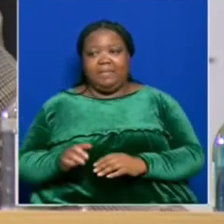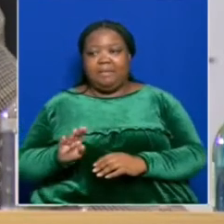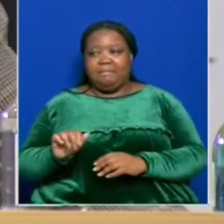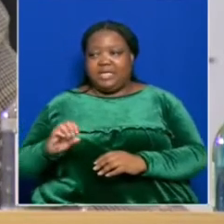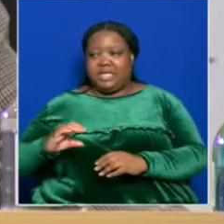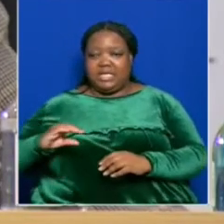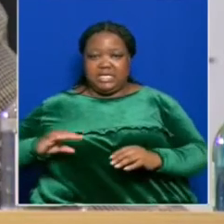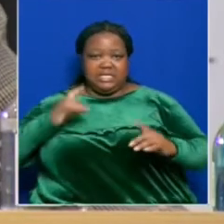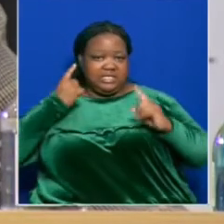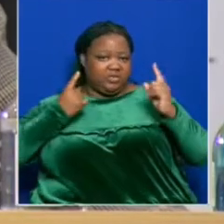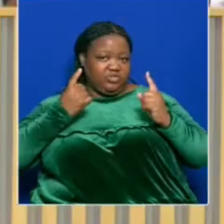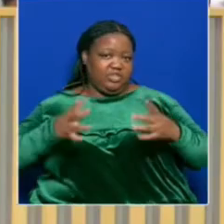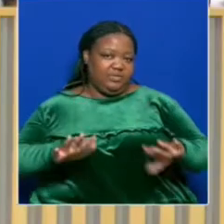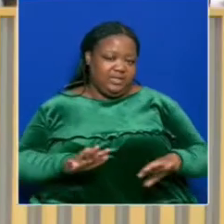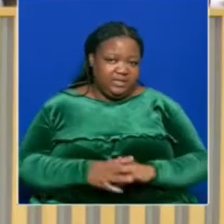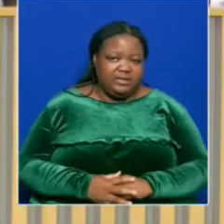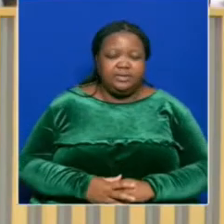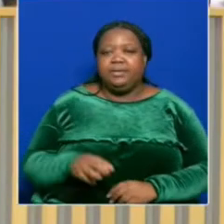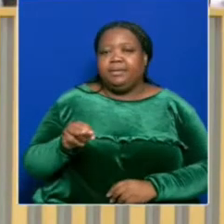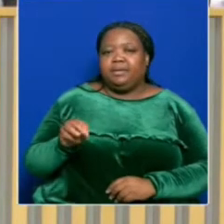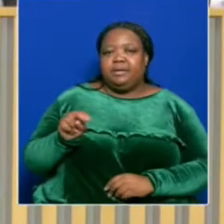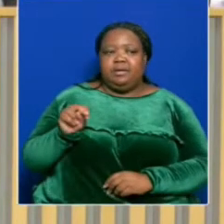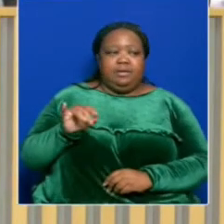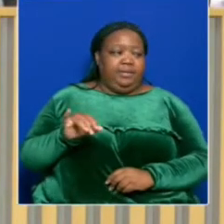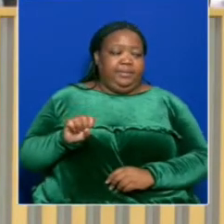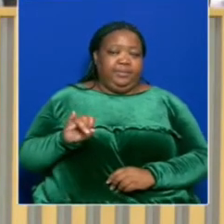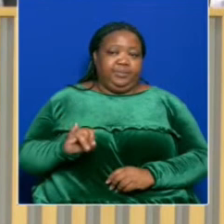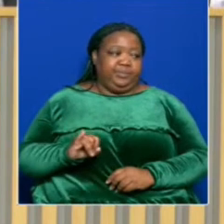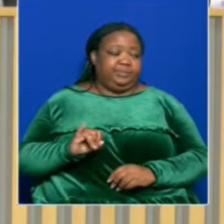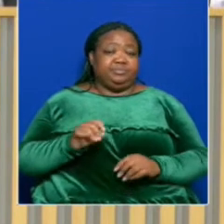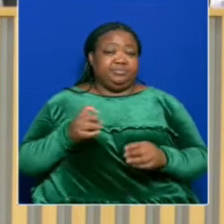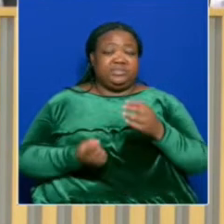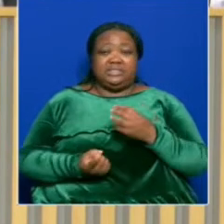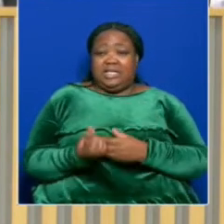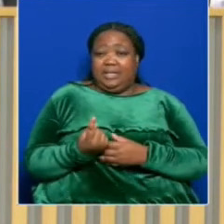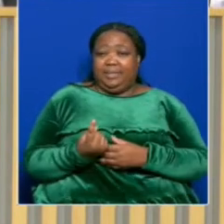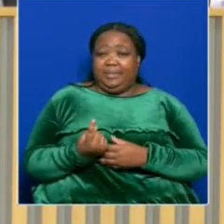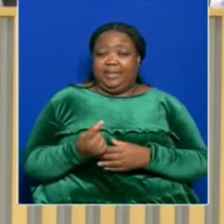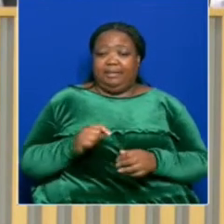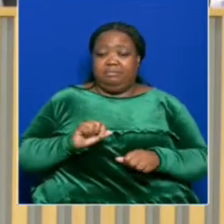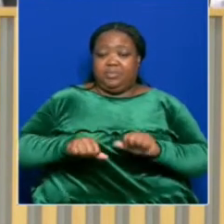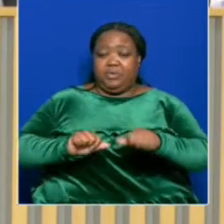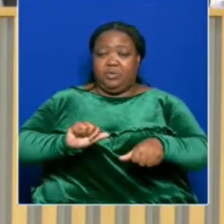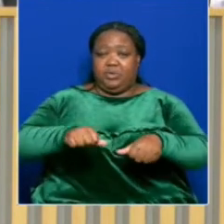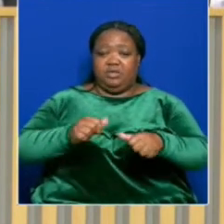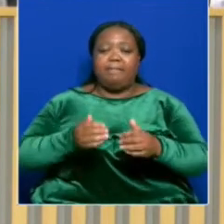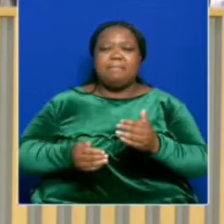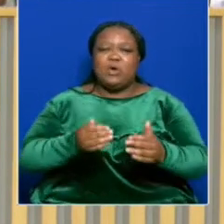Mr. Minister, just to understand the sequence of the process. So